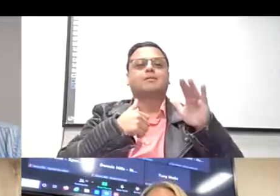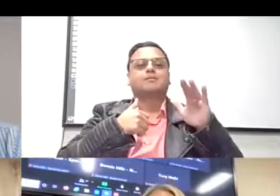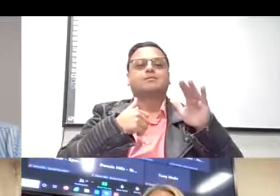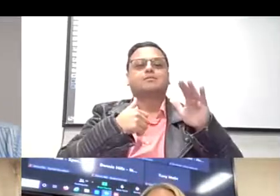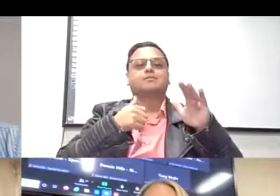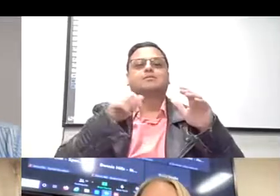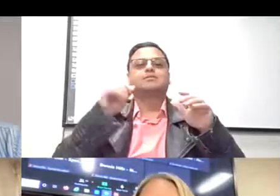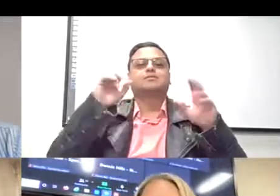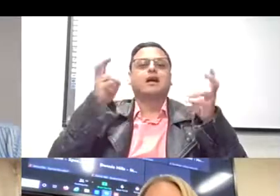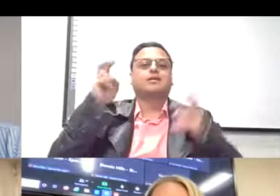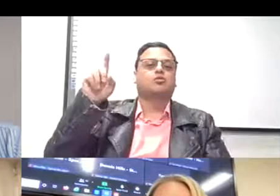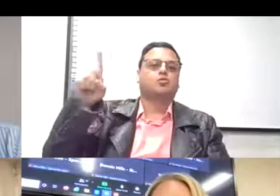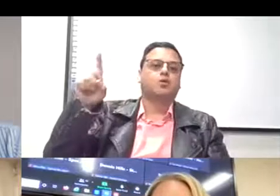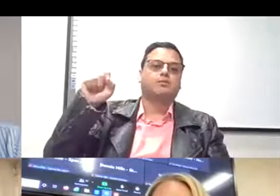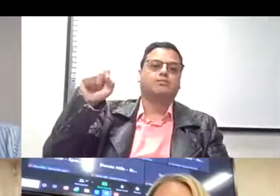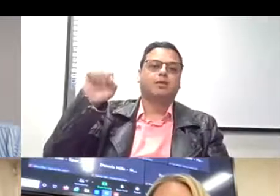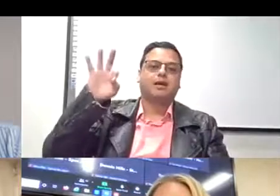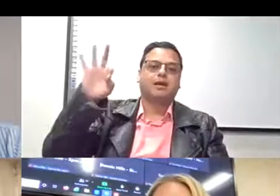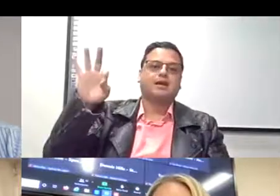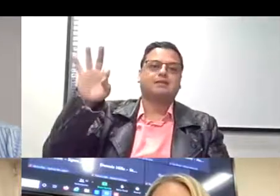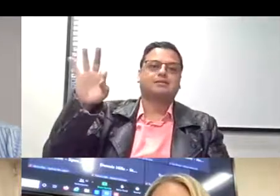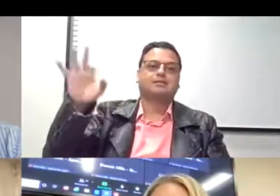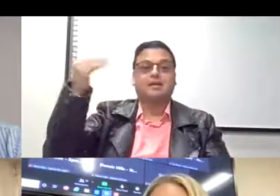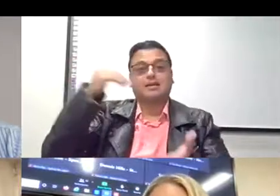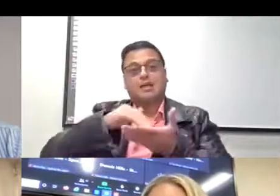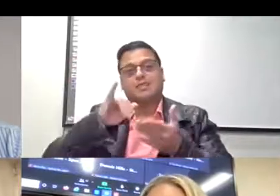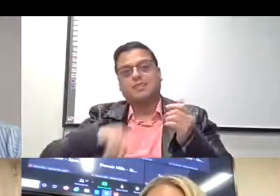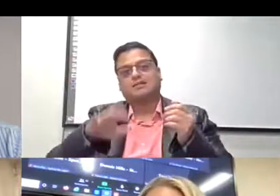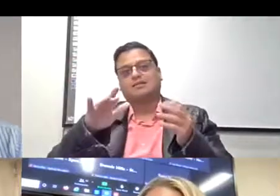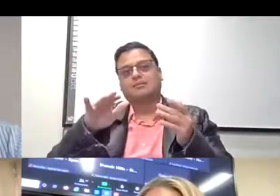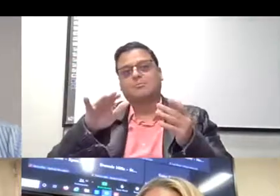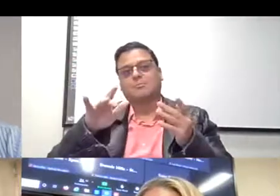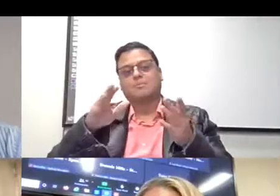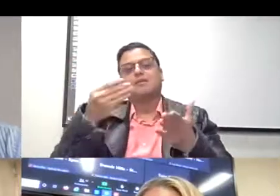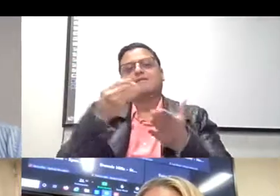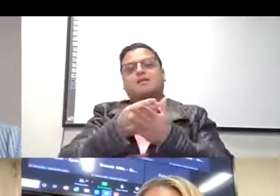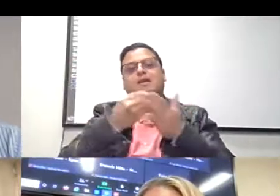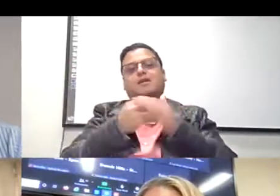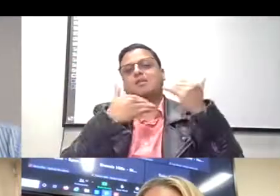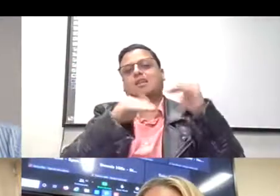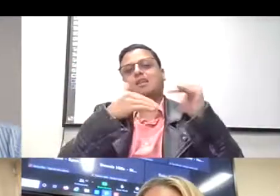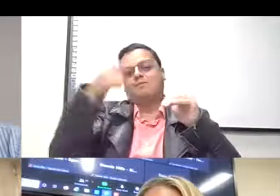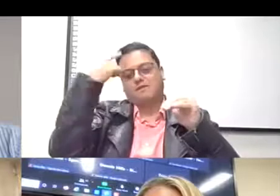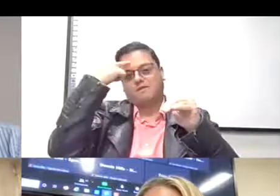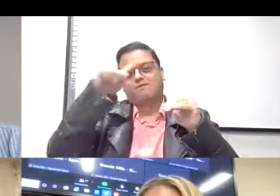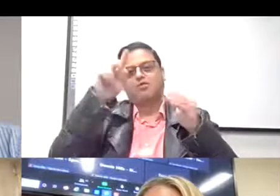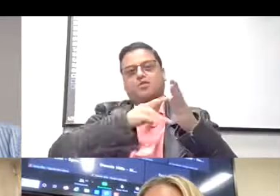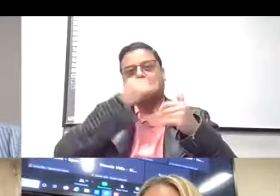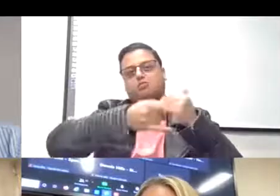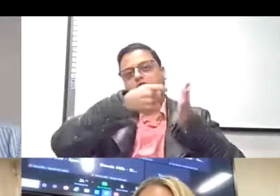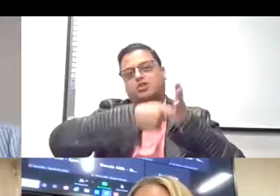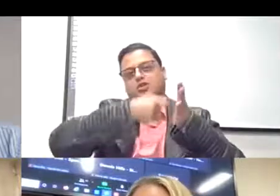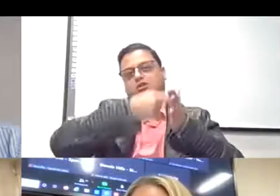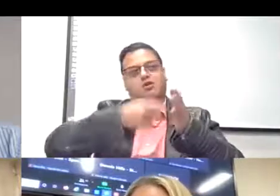item 1.9, which again is basically the financial threshold or the project cost threshold of